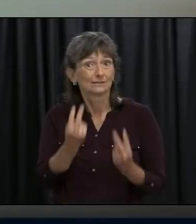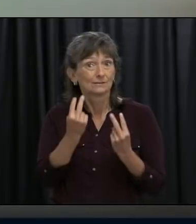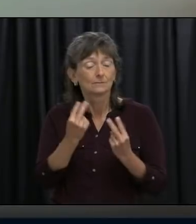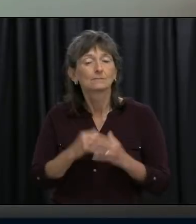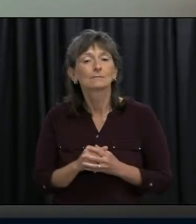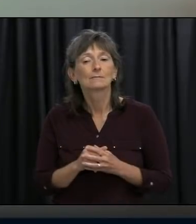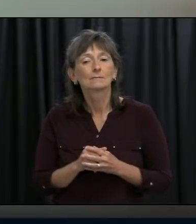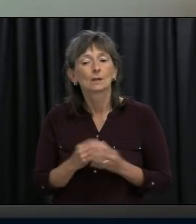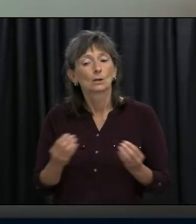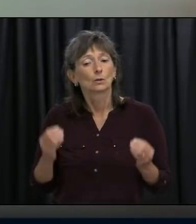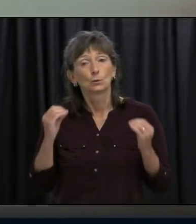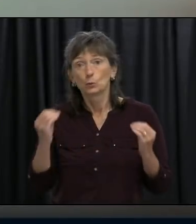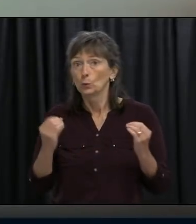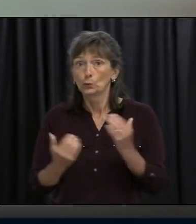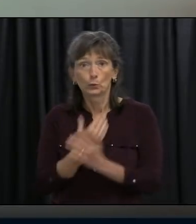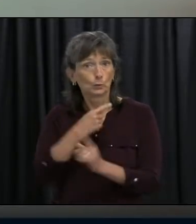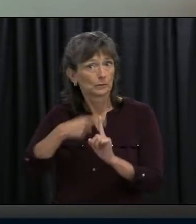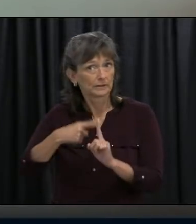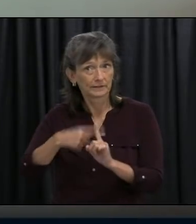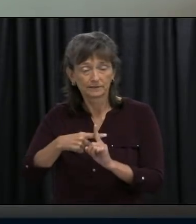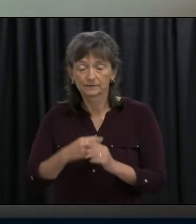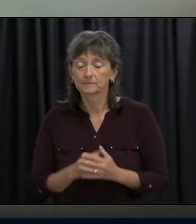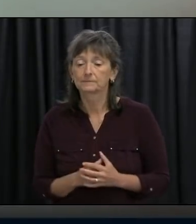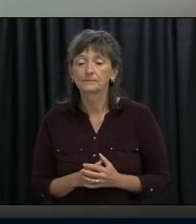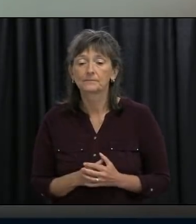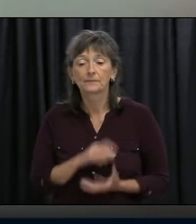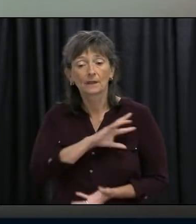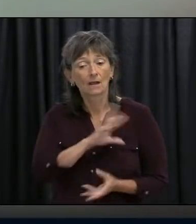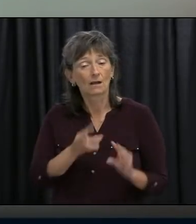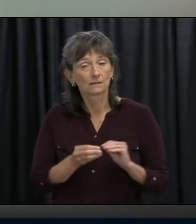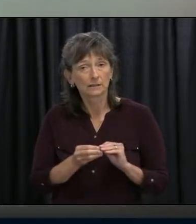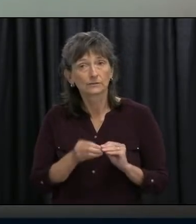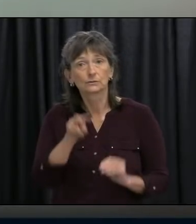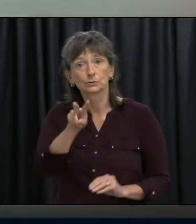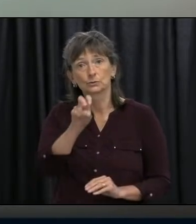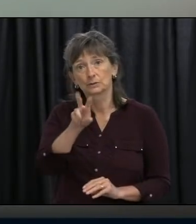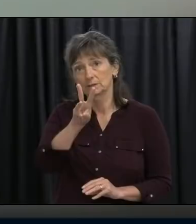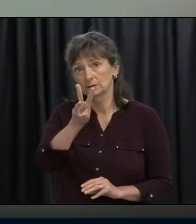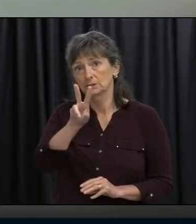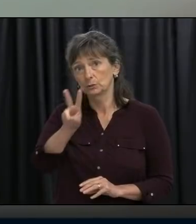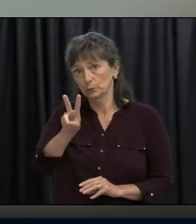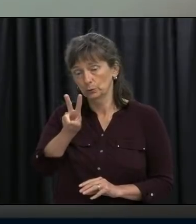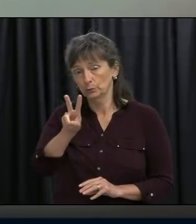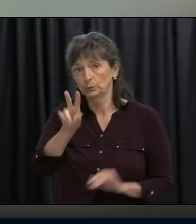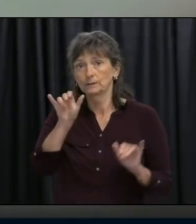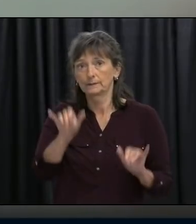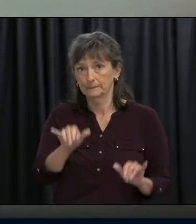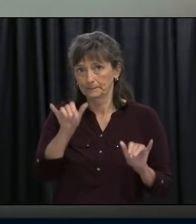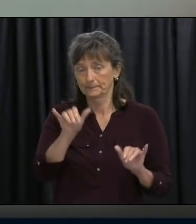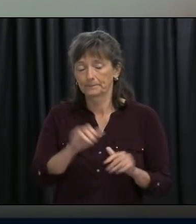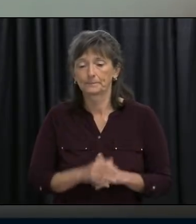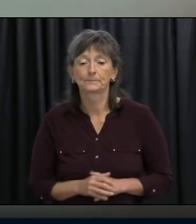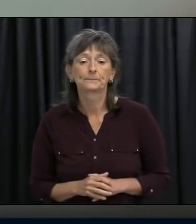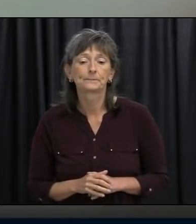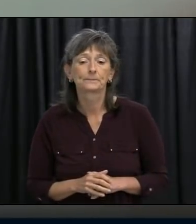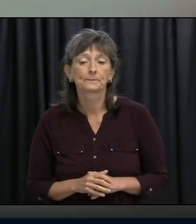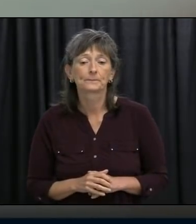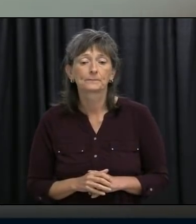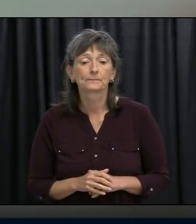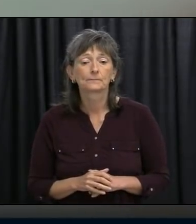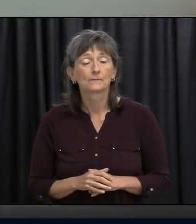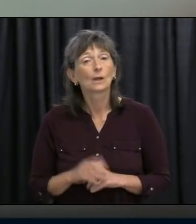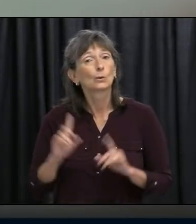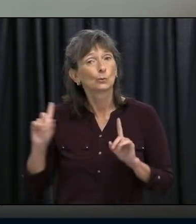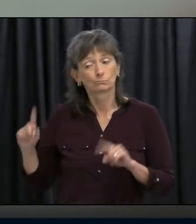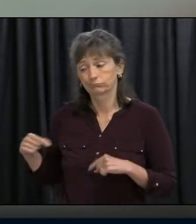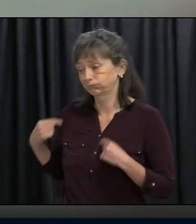no new cases since yesterday's media advisory, and the total number of cases in the province remains at 262. We have come a long